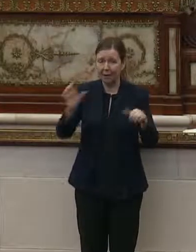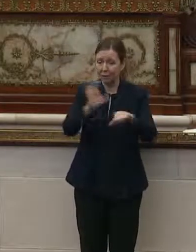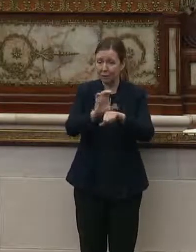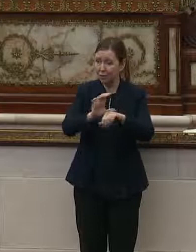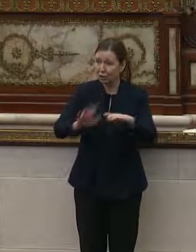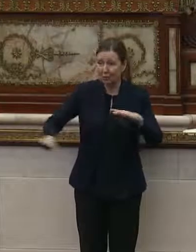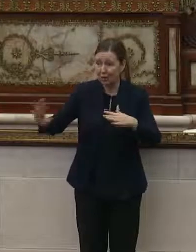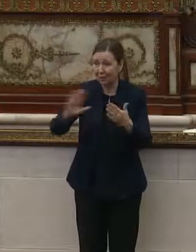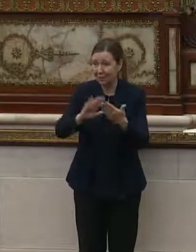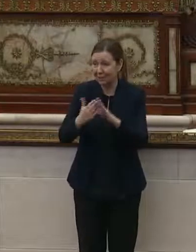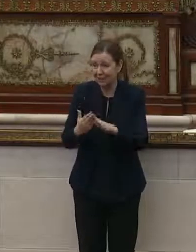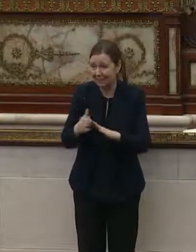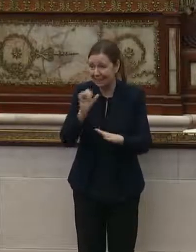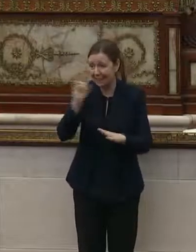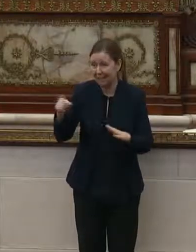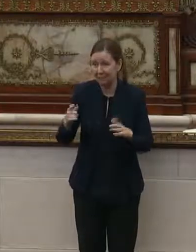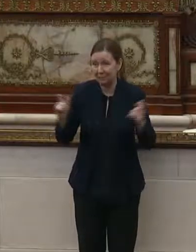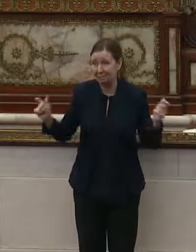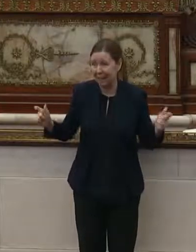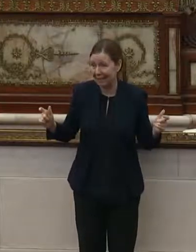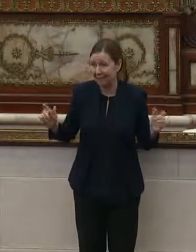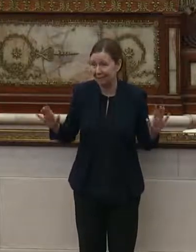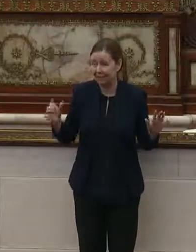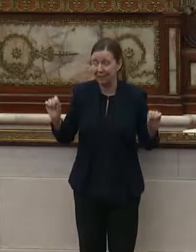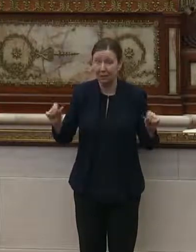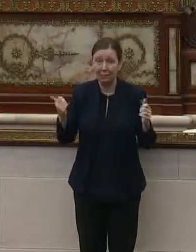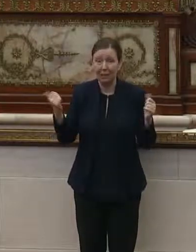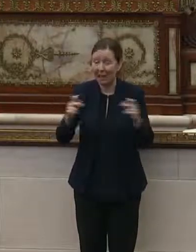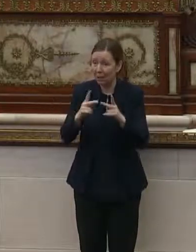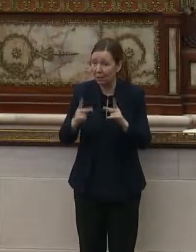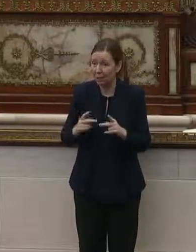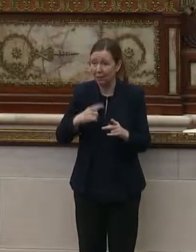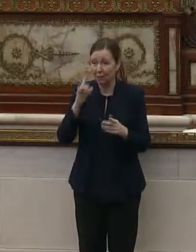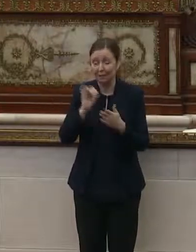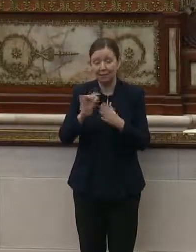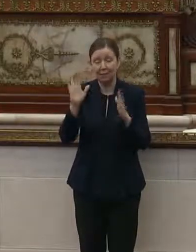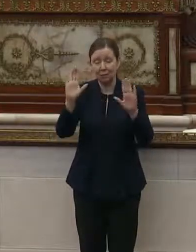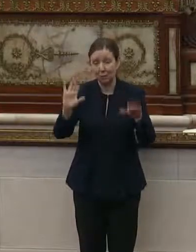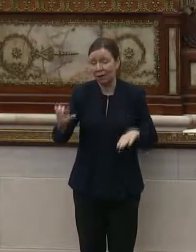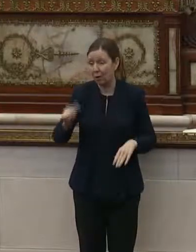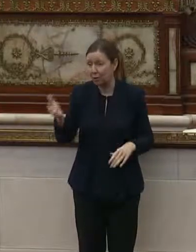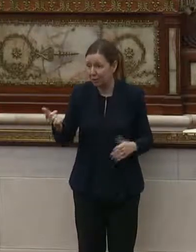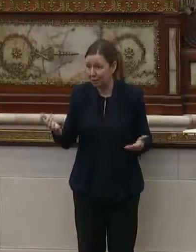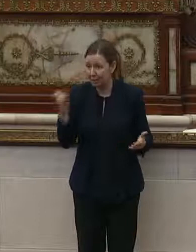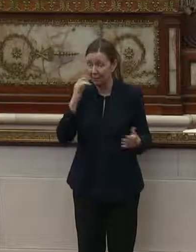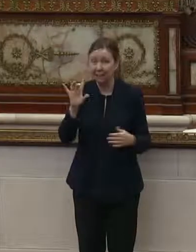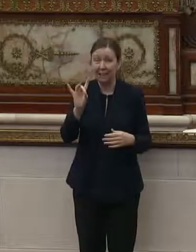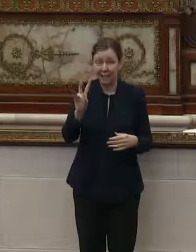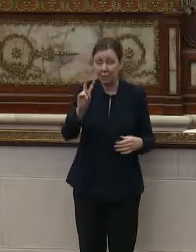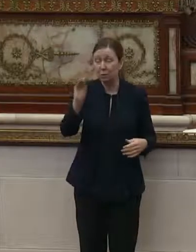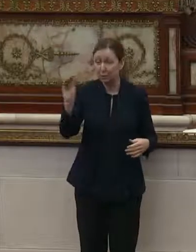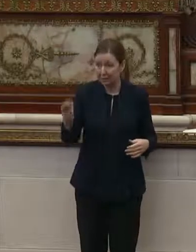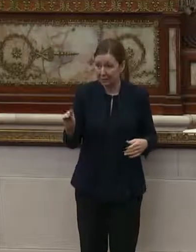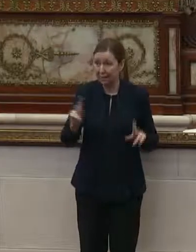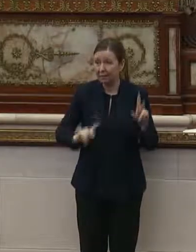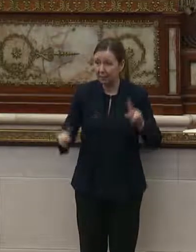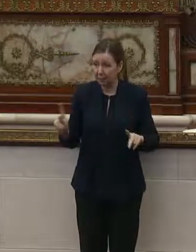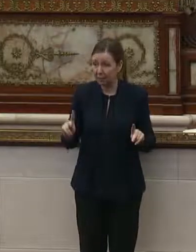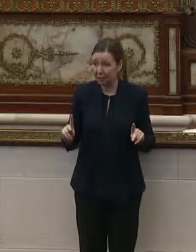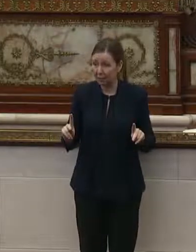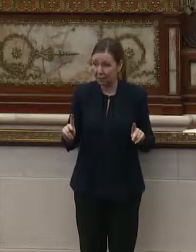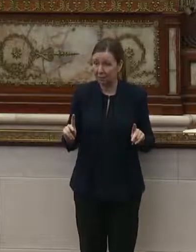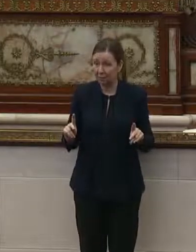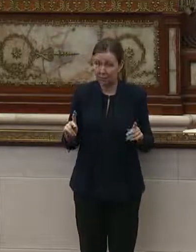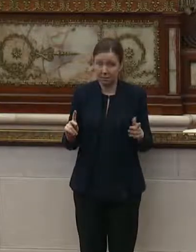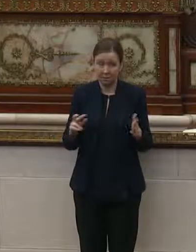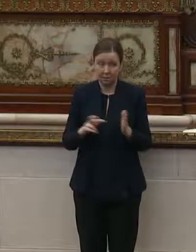okay? It's not just that. It could be any location it can go in. I just think it's a great alternative. And if 82% of the population, which gets us to